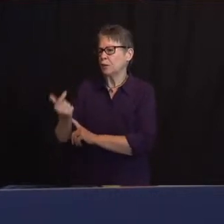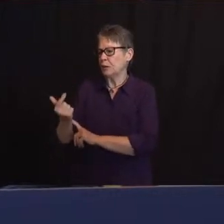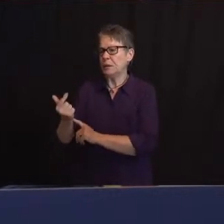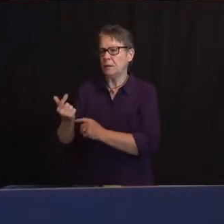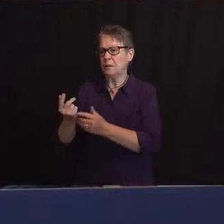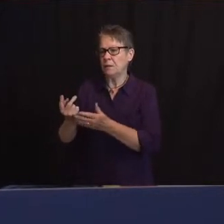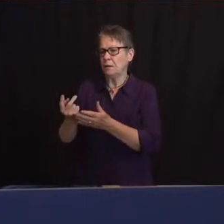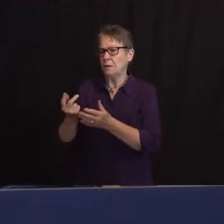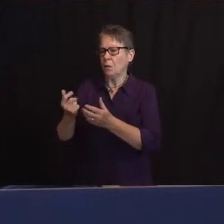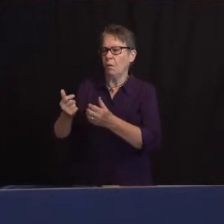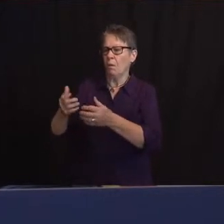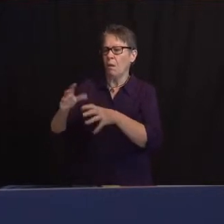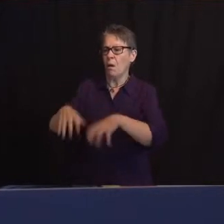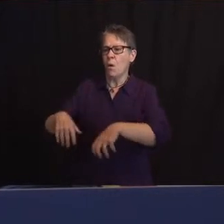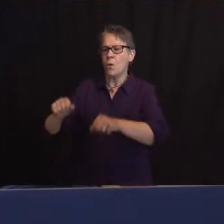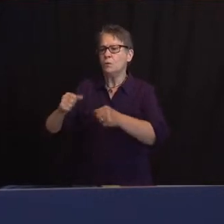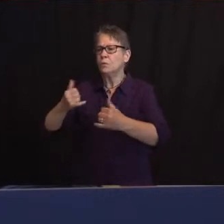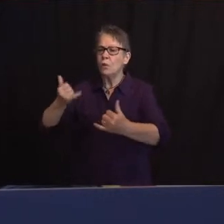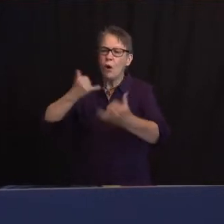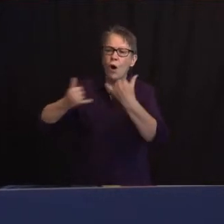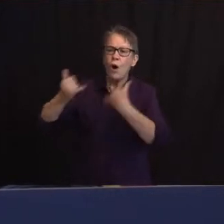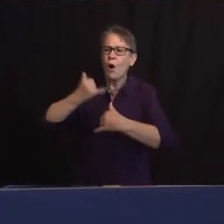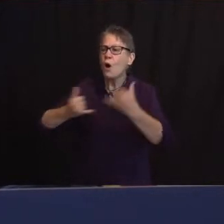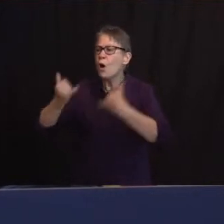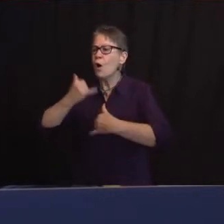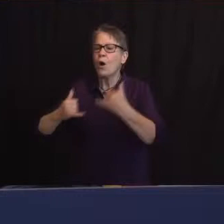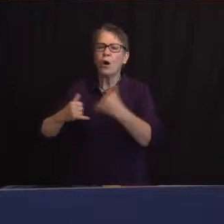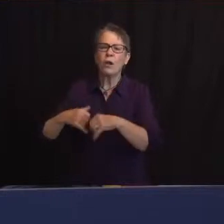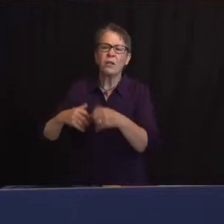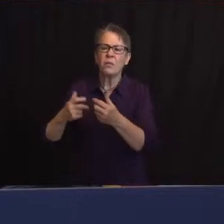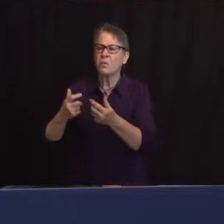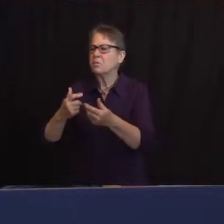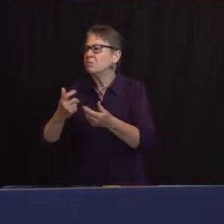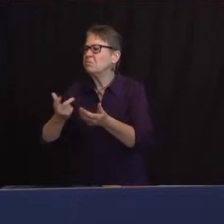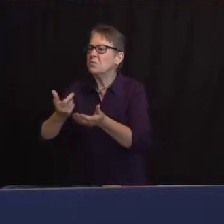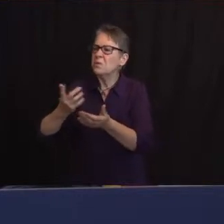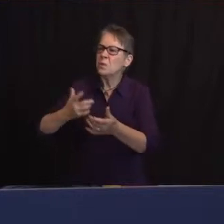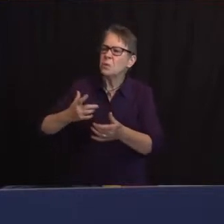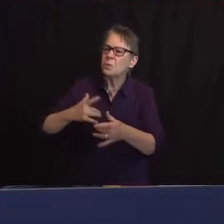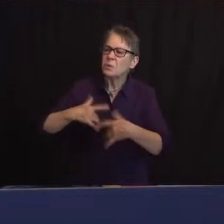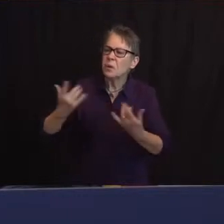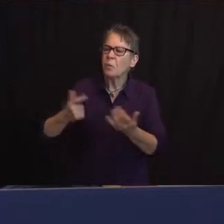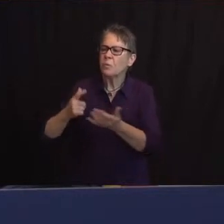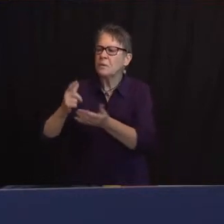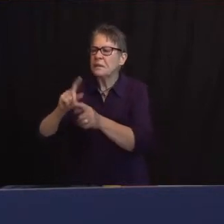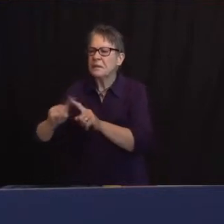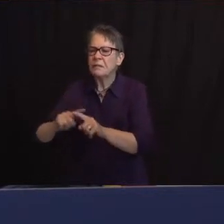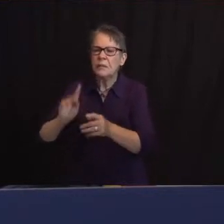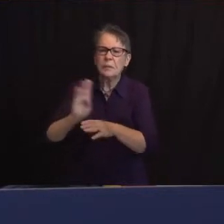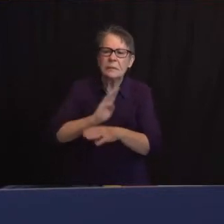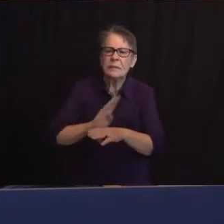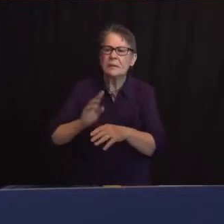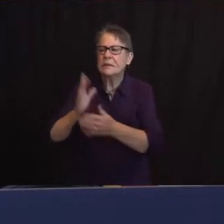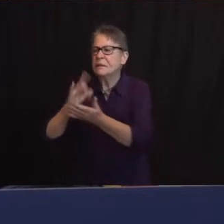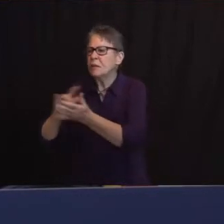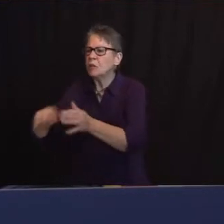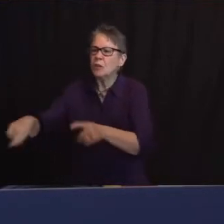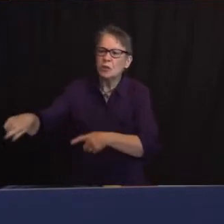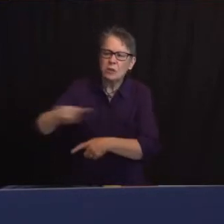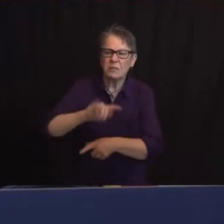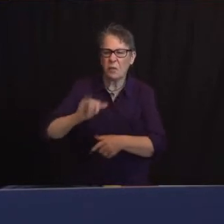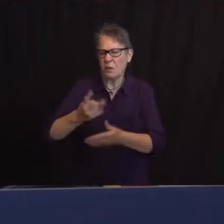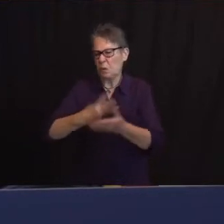of eyes and ears on the ground. So compliance it has been overwhelmingly